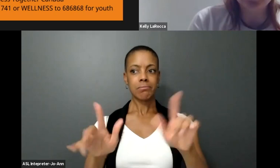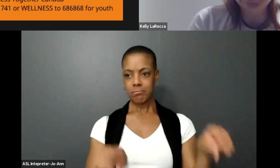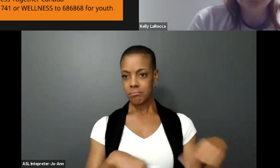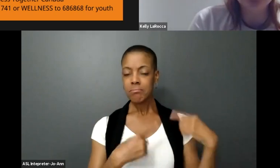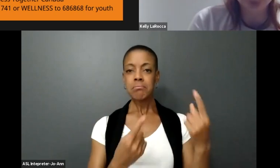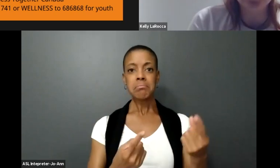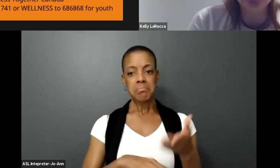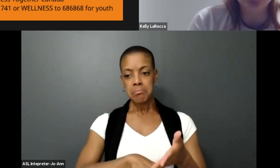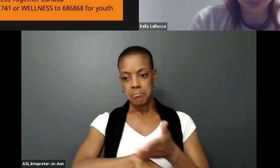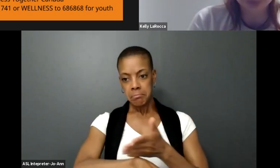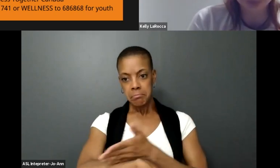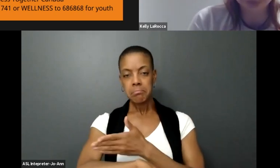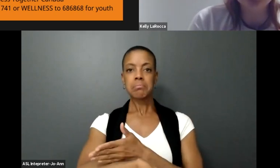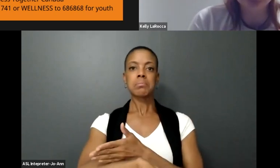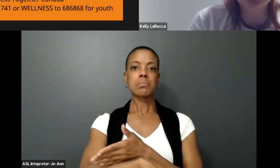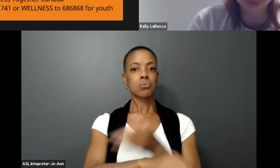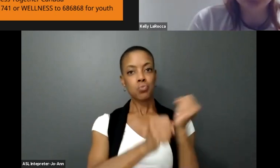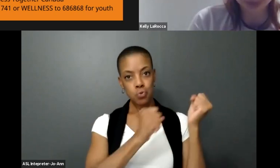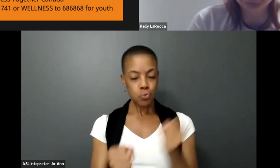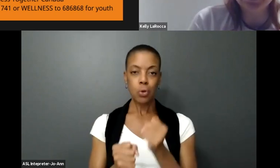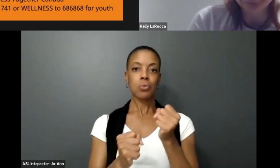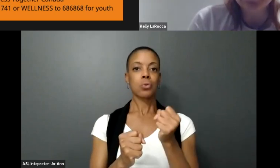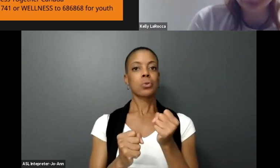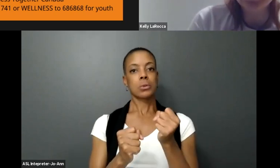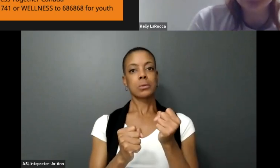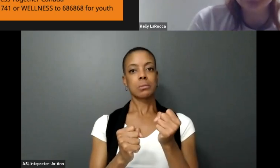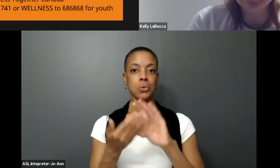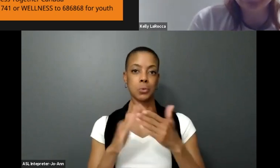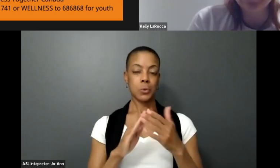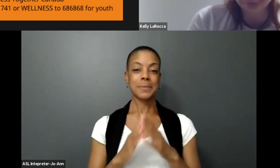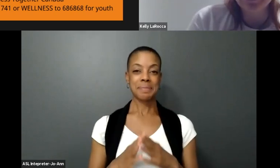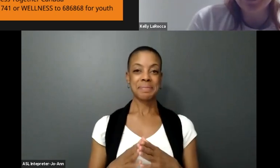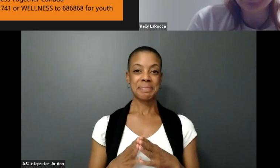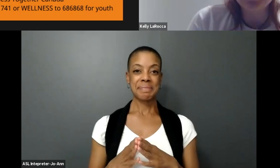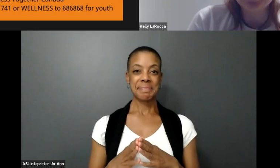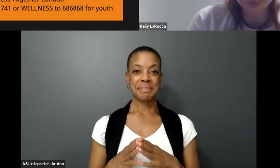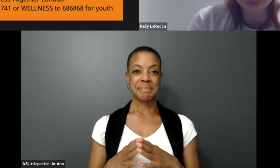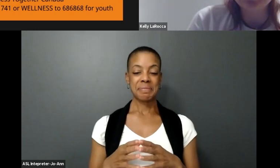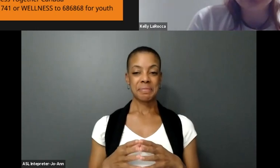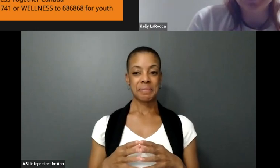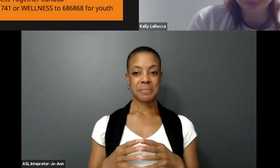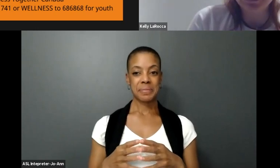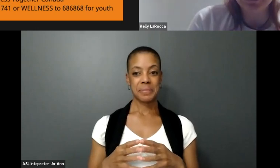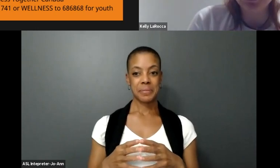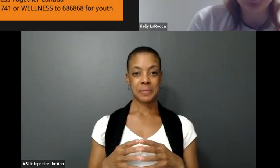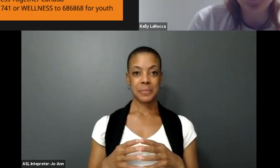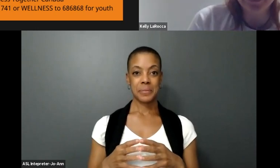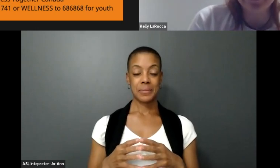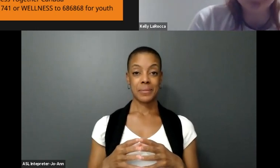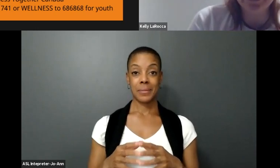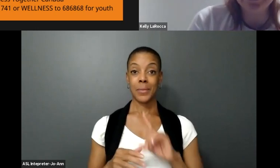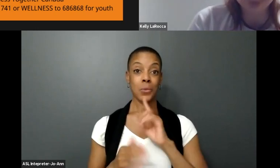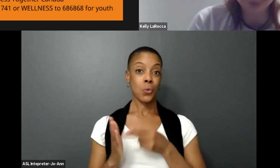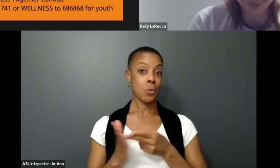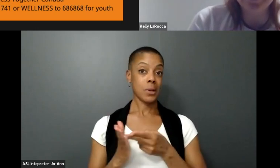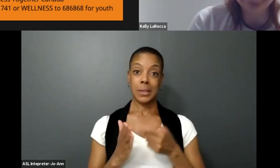to make for a stronger, more vibrant and resilient community. So I'm actually just completely blown away at